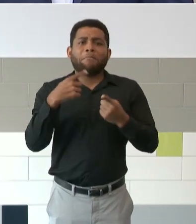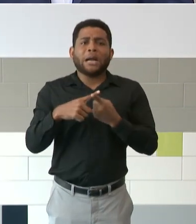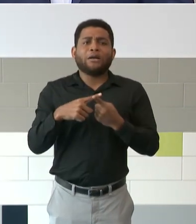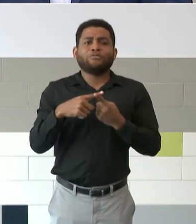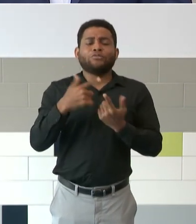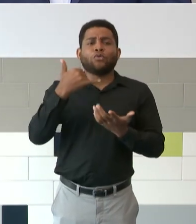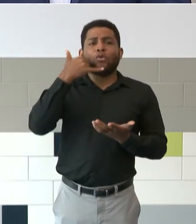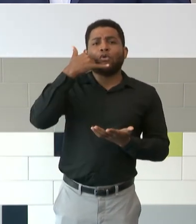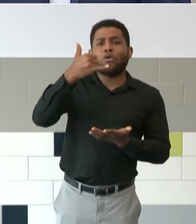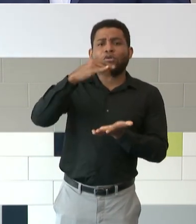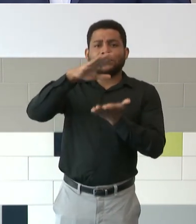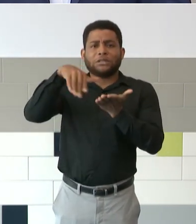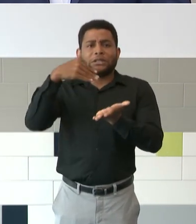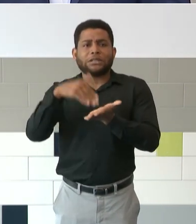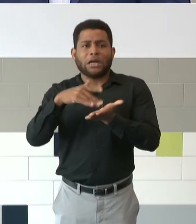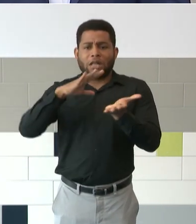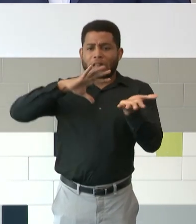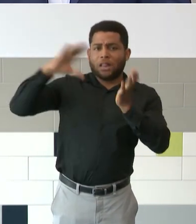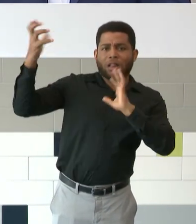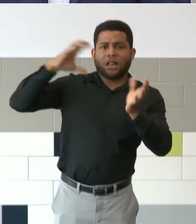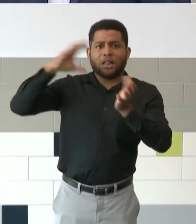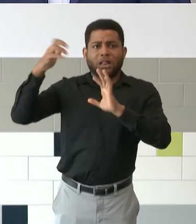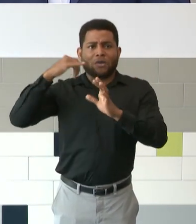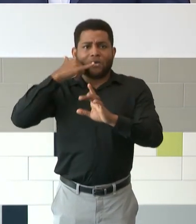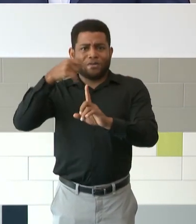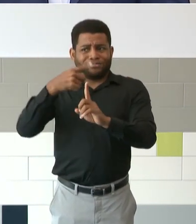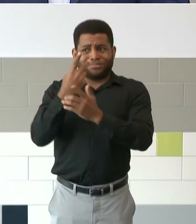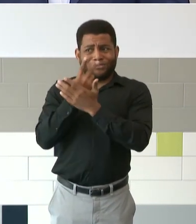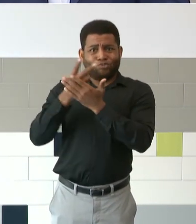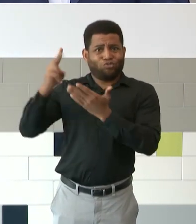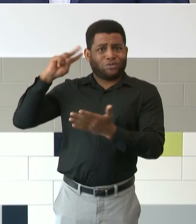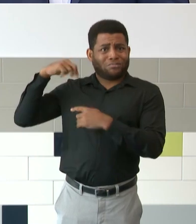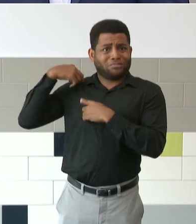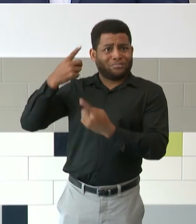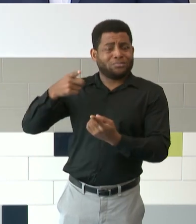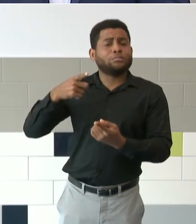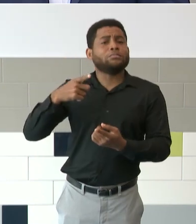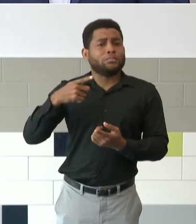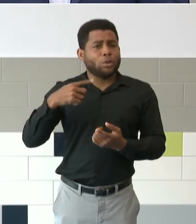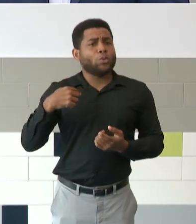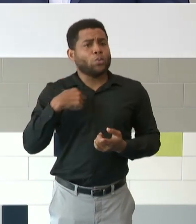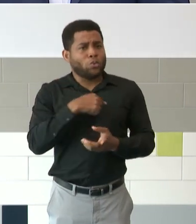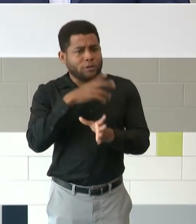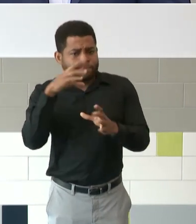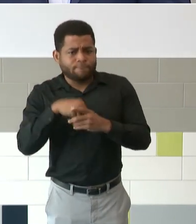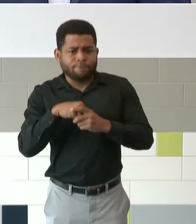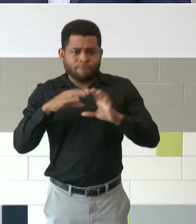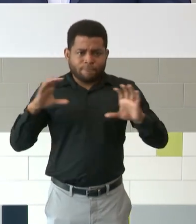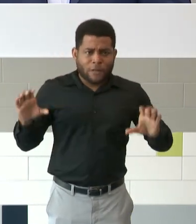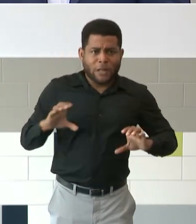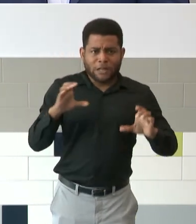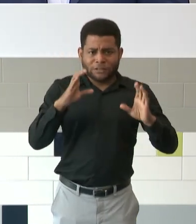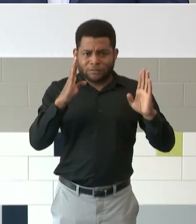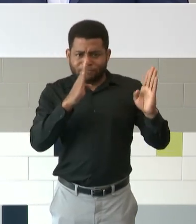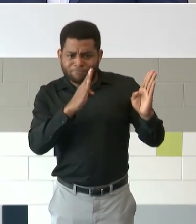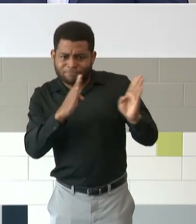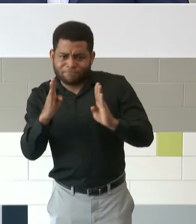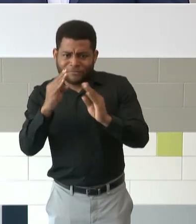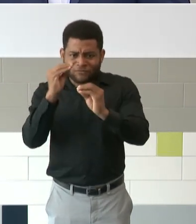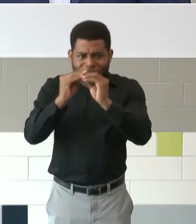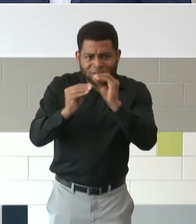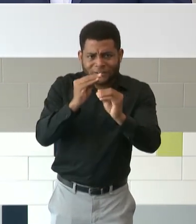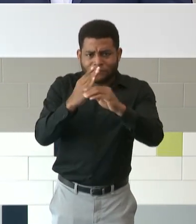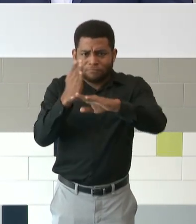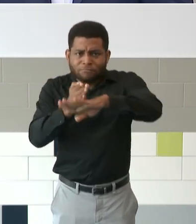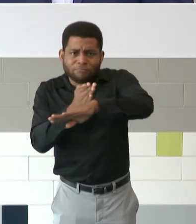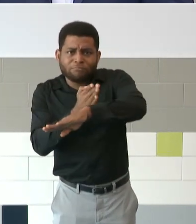2 weeks and our efforts to correct them. And we will have more to say about